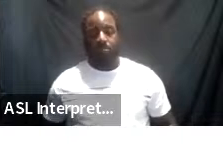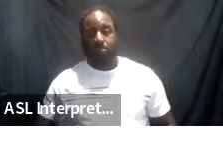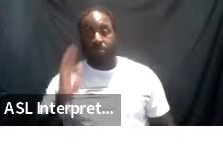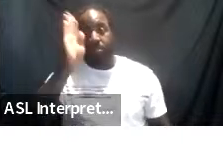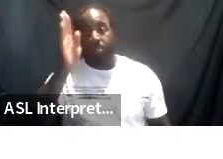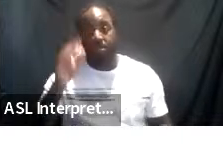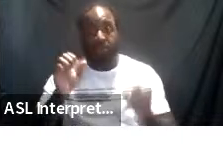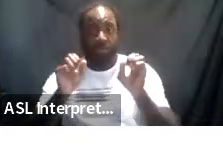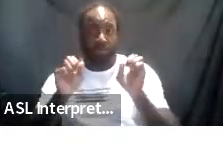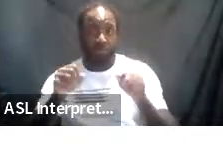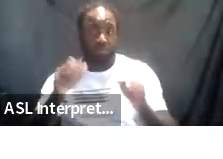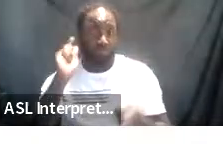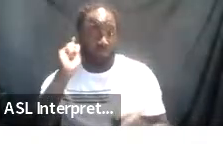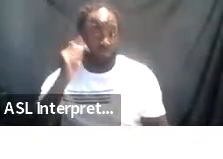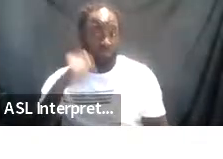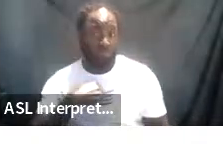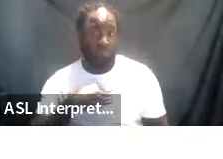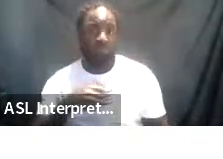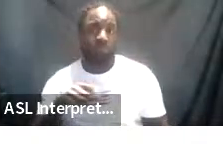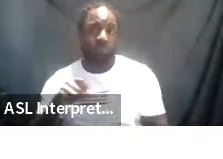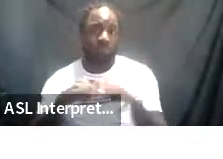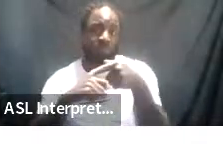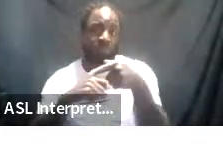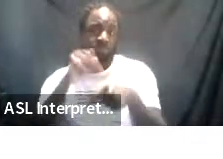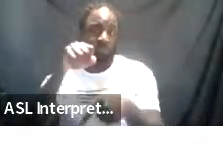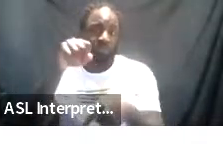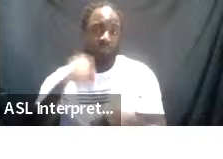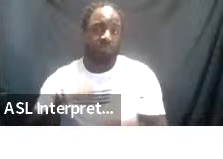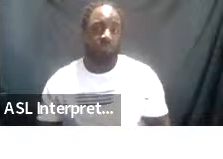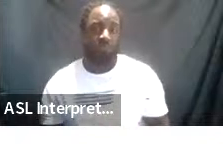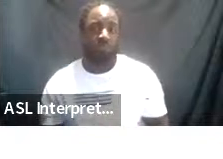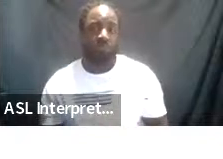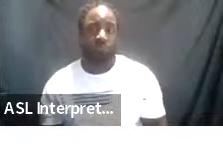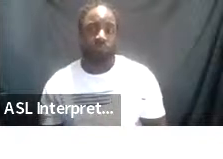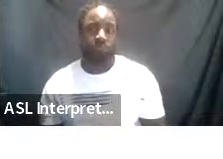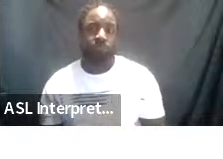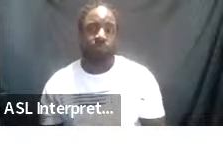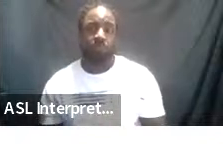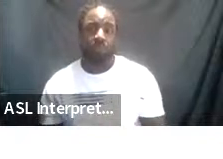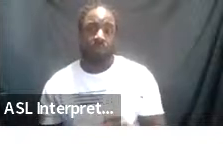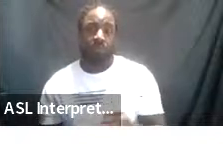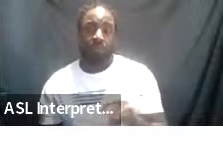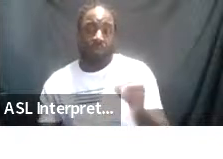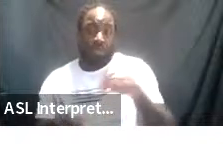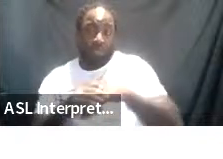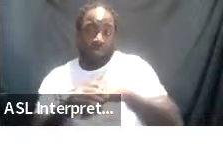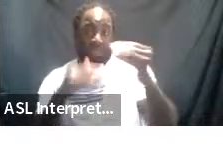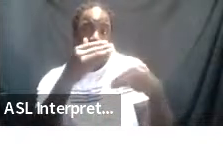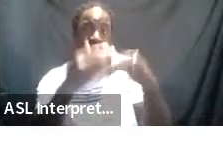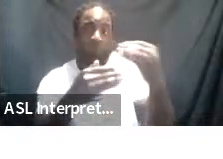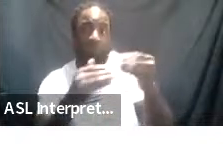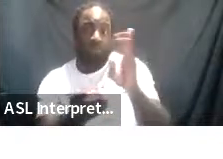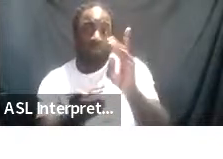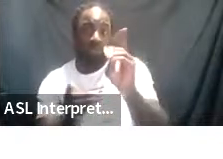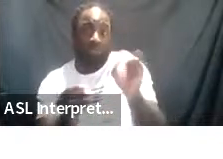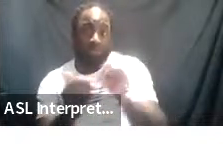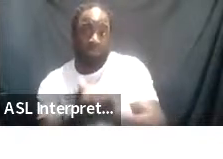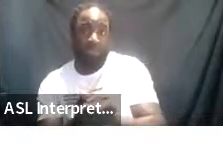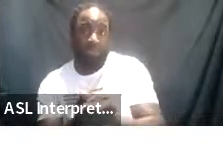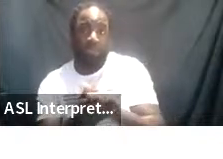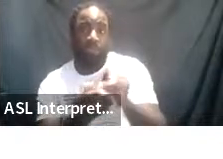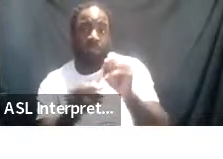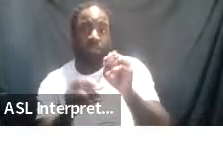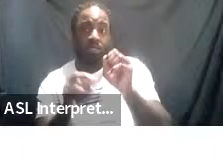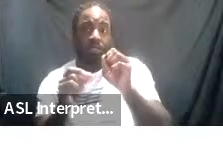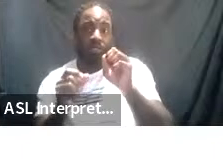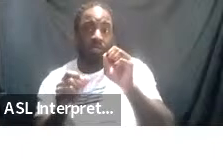Hello, can you hear me? Yes, thank you, Gail. Well, in the process of doing that, you have